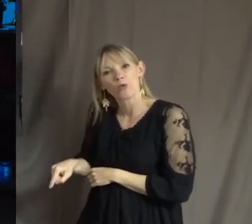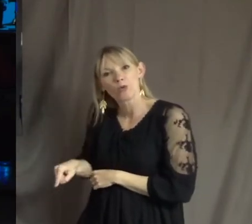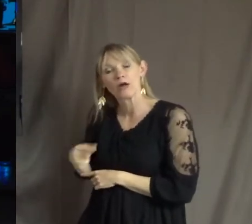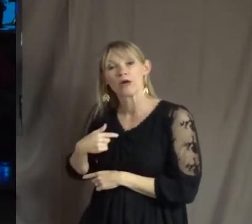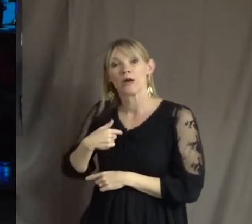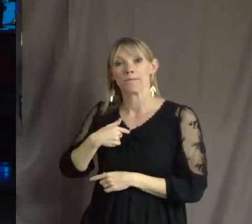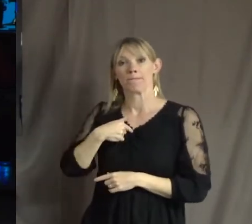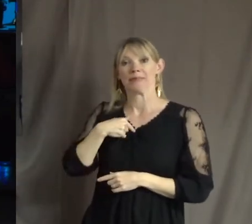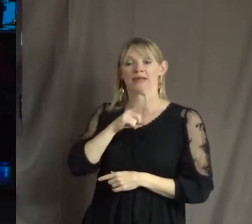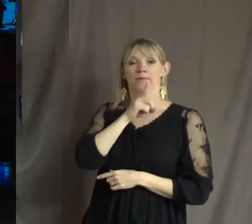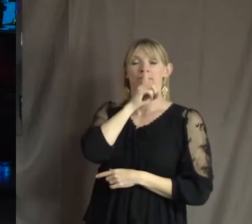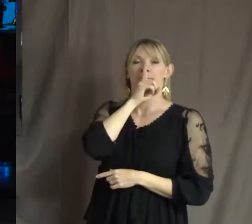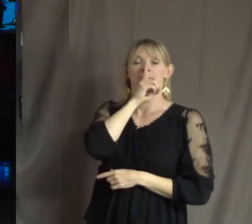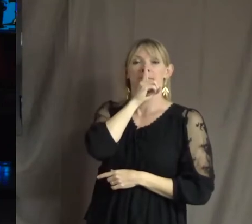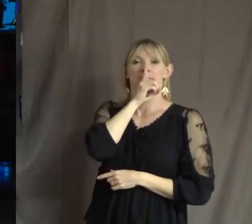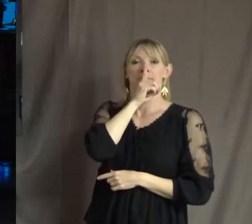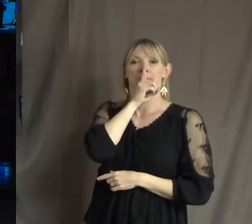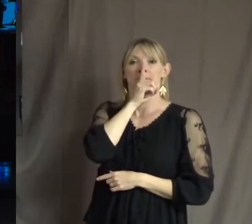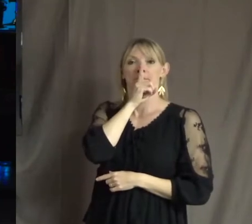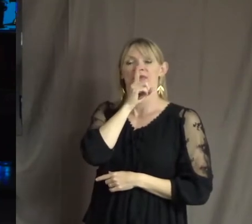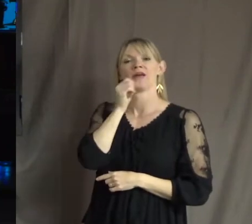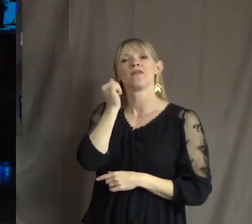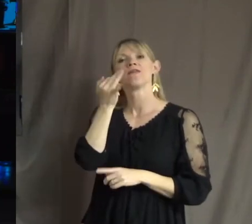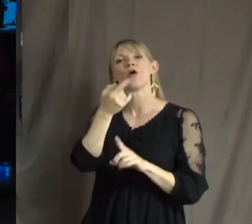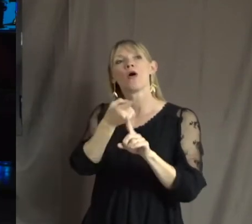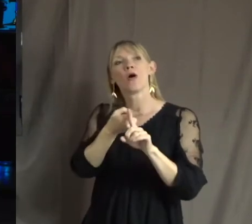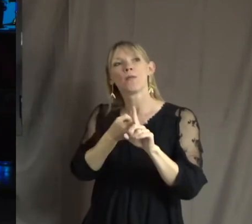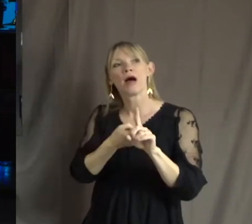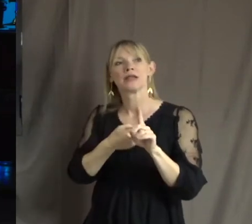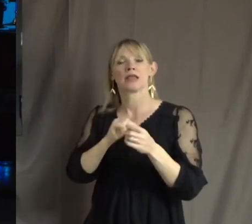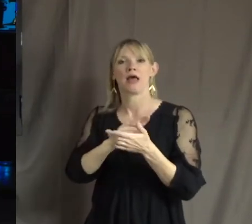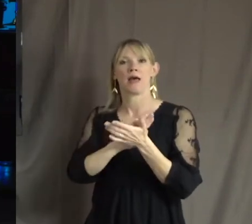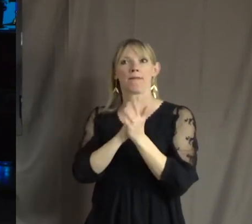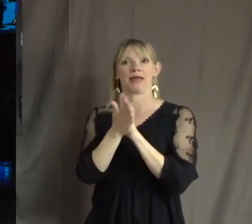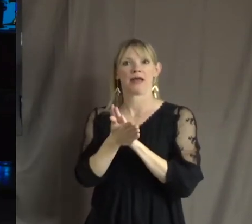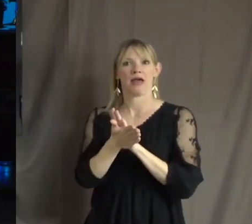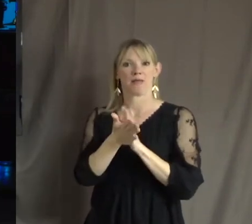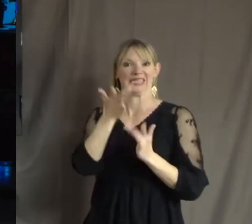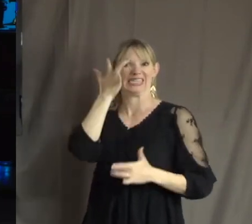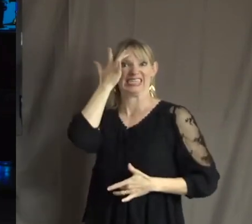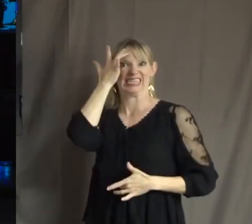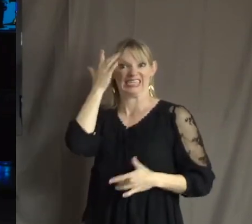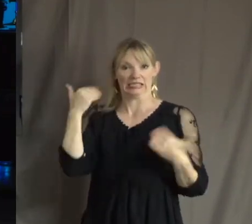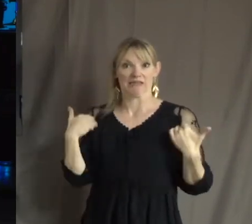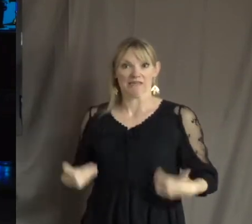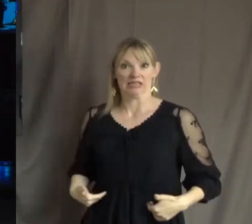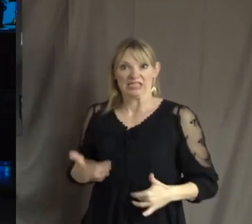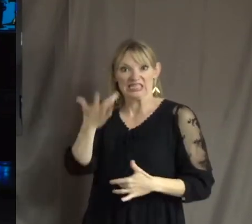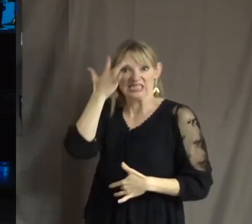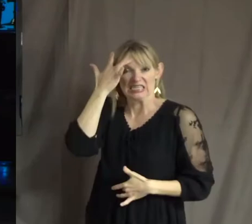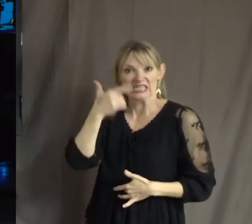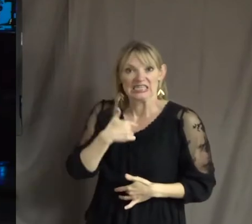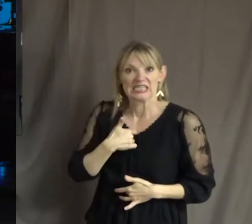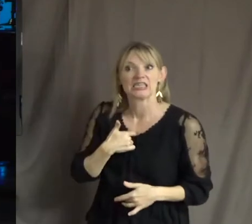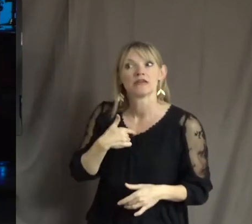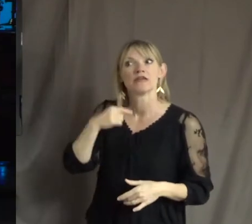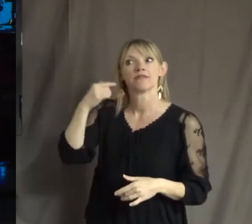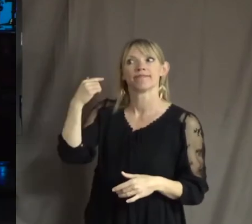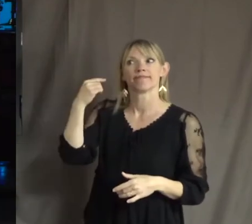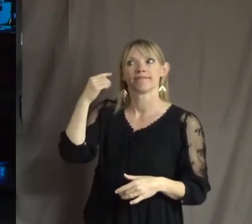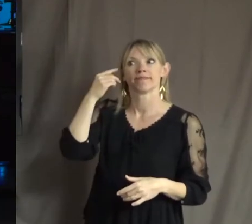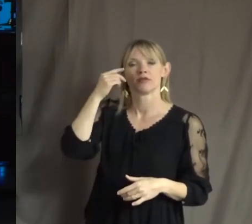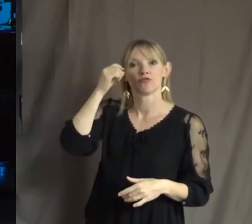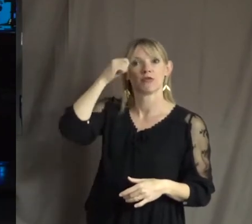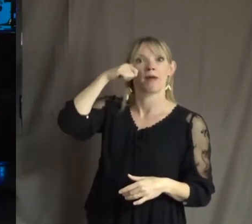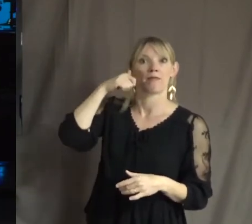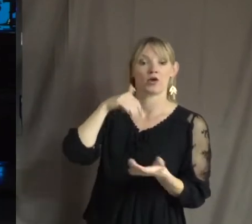went silent. And after a couple months, I got physically very, very ill. And I remember that a doctor, when you